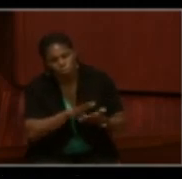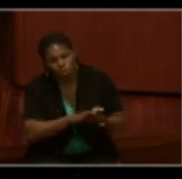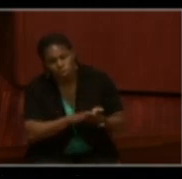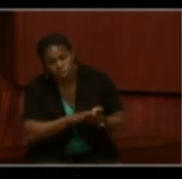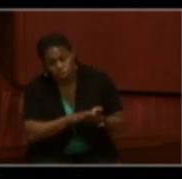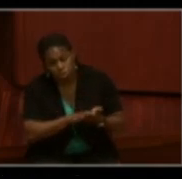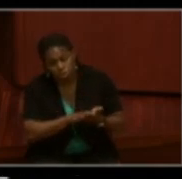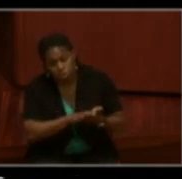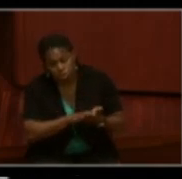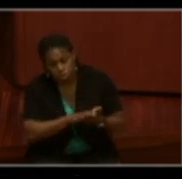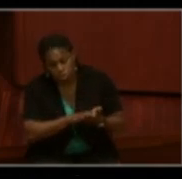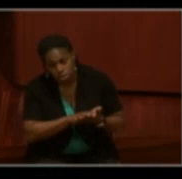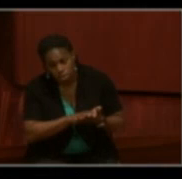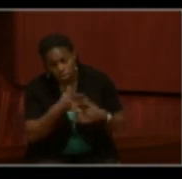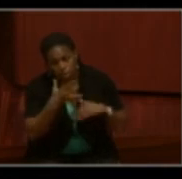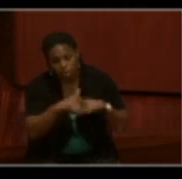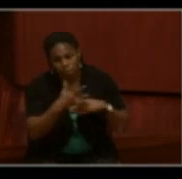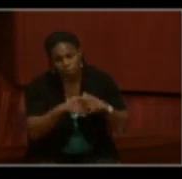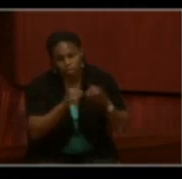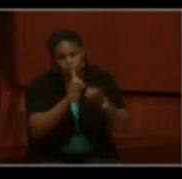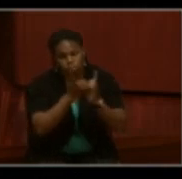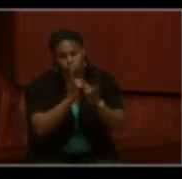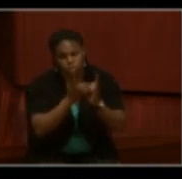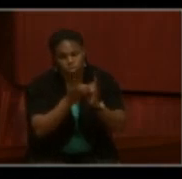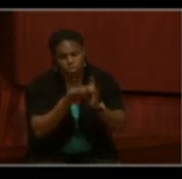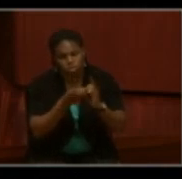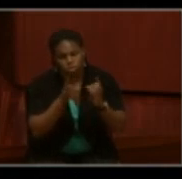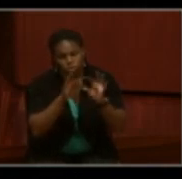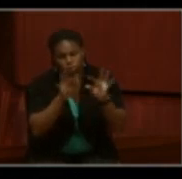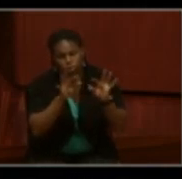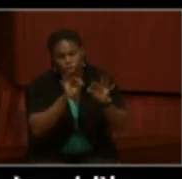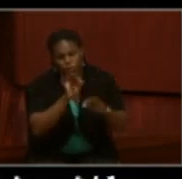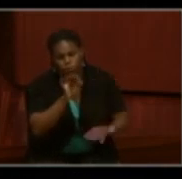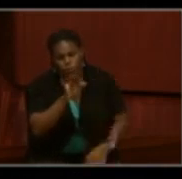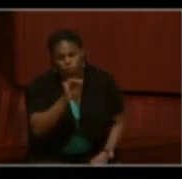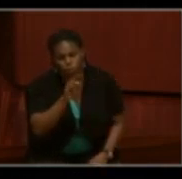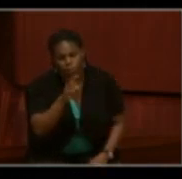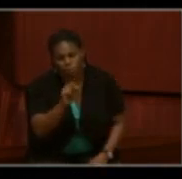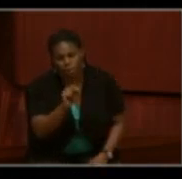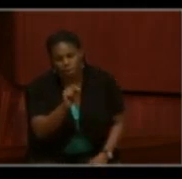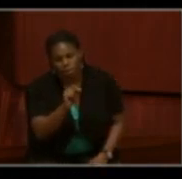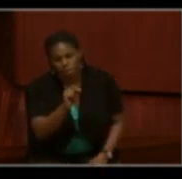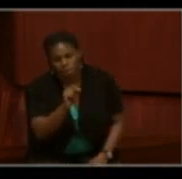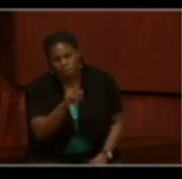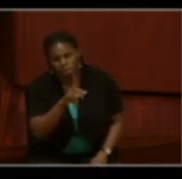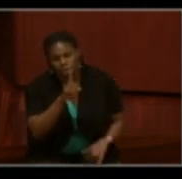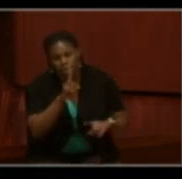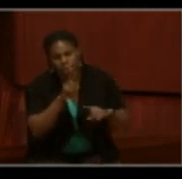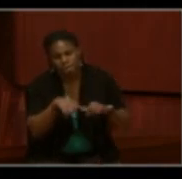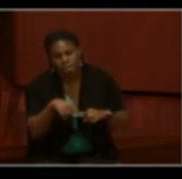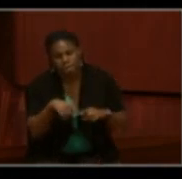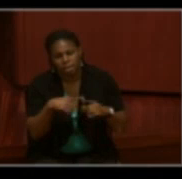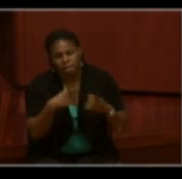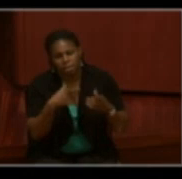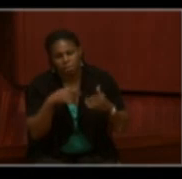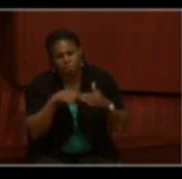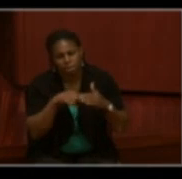format, and those that are available in digital format cannot be obtained in paper